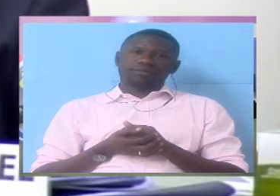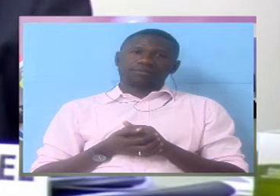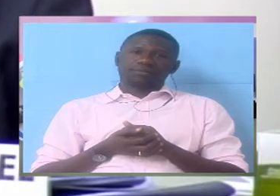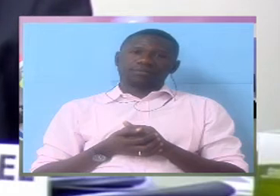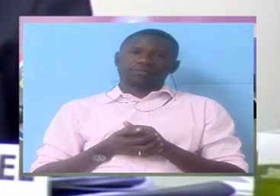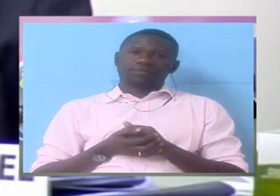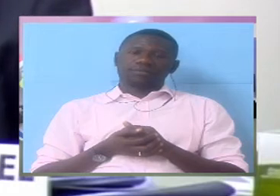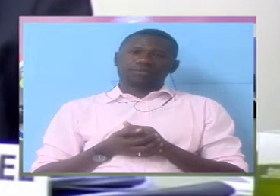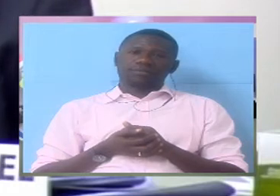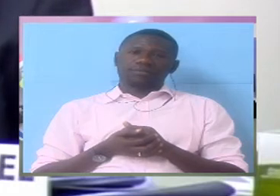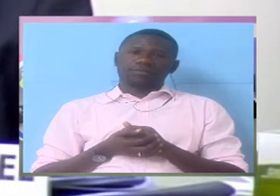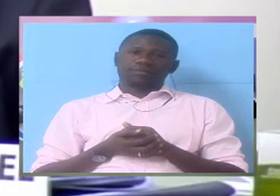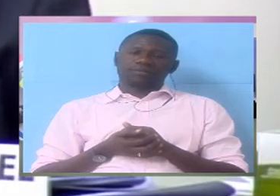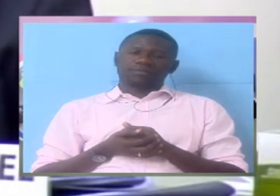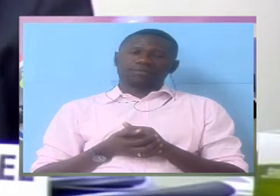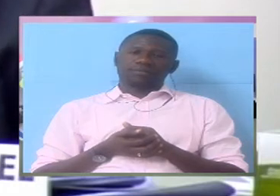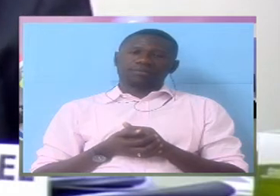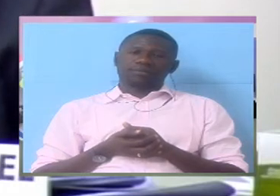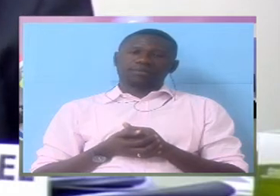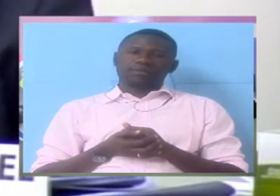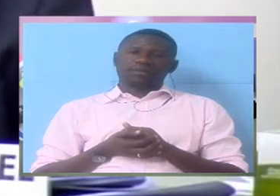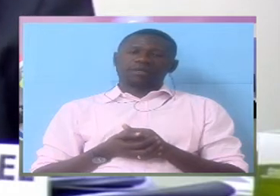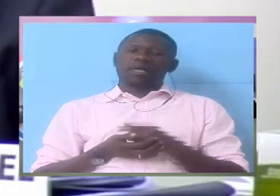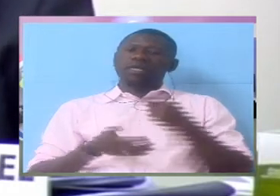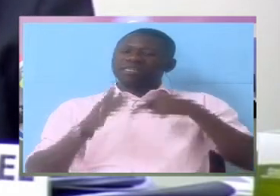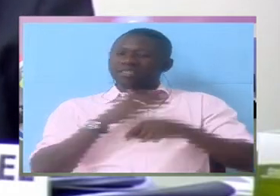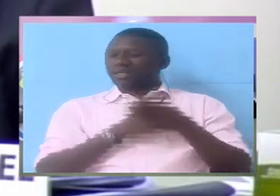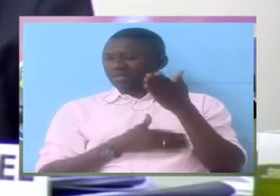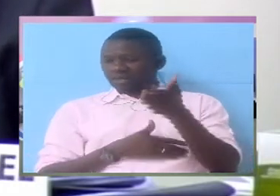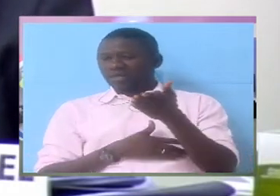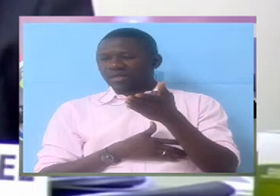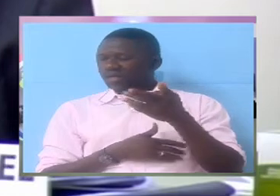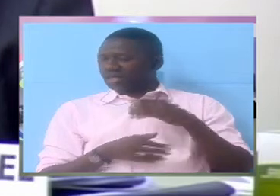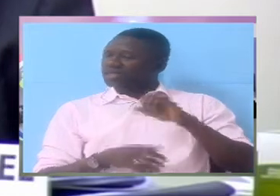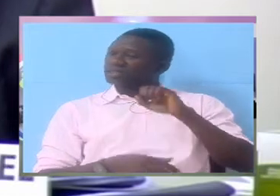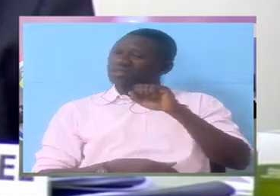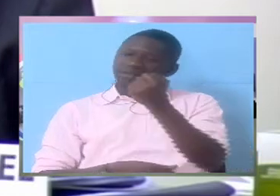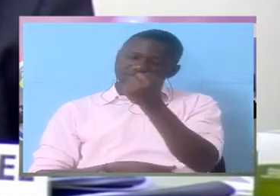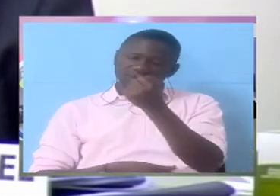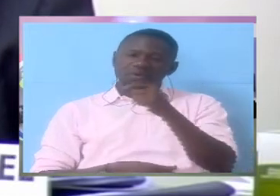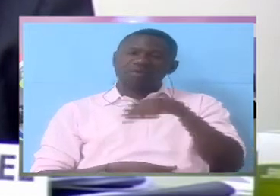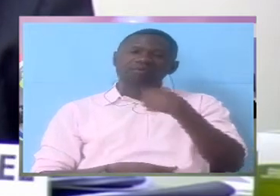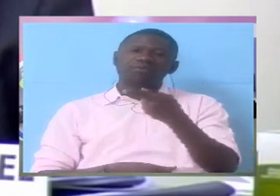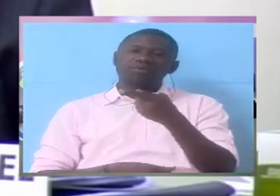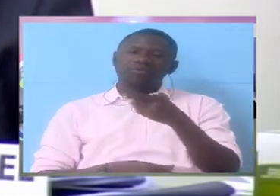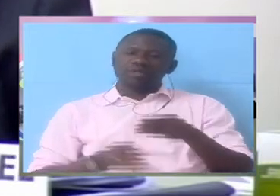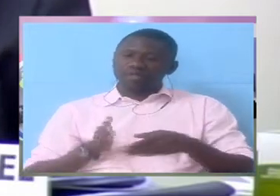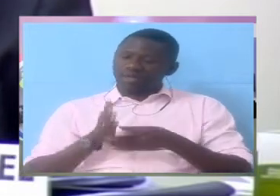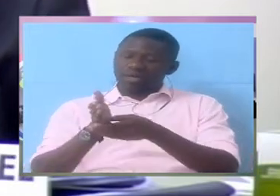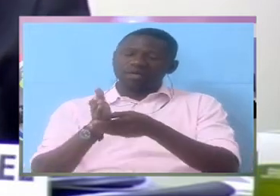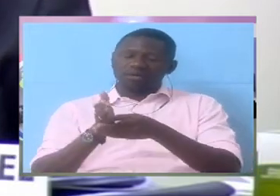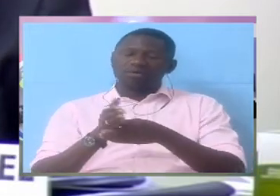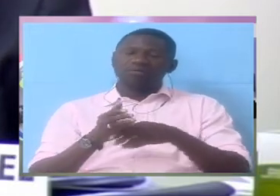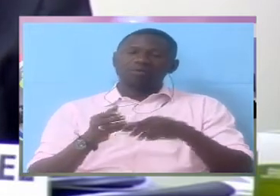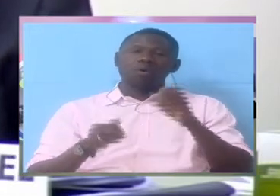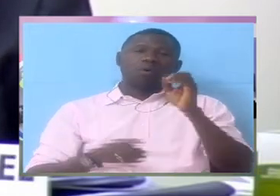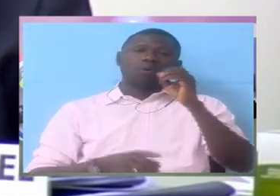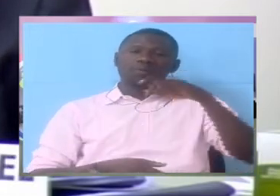position, mm-hmm. it is difficult for the director of operations to not